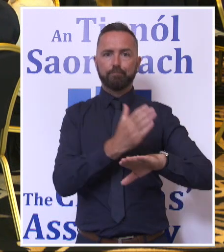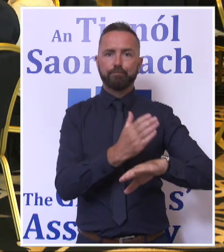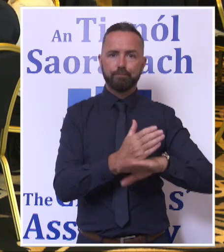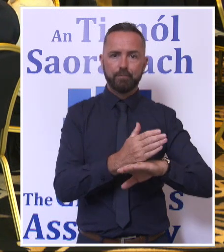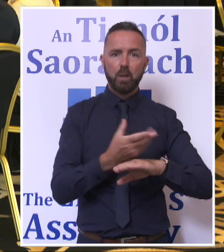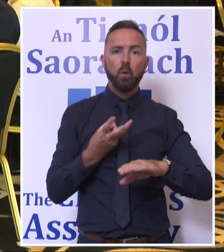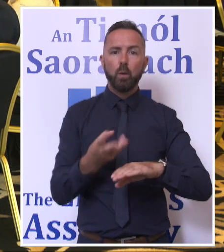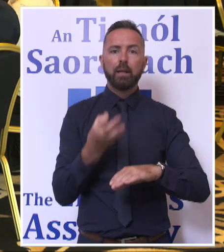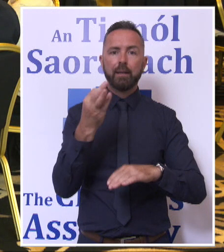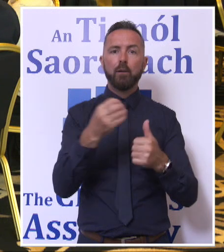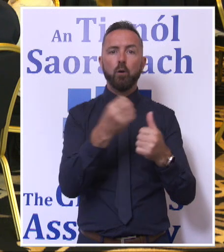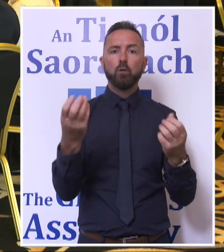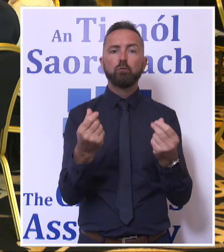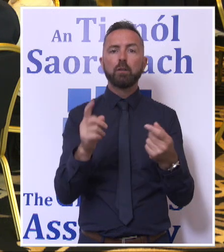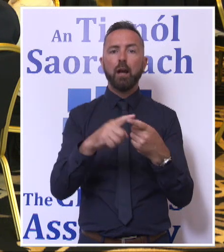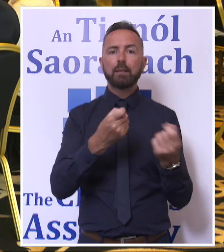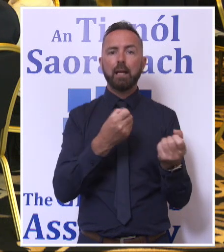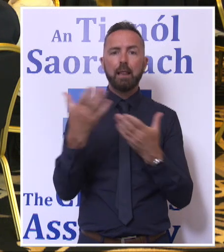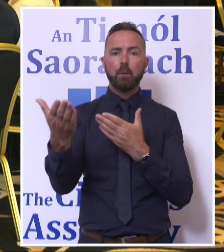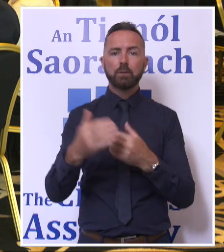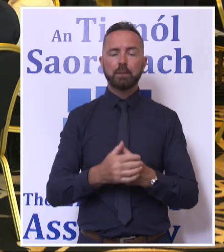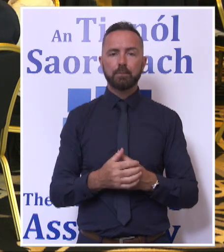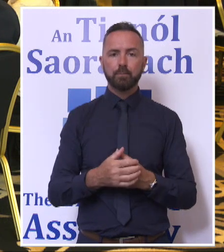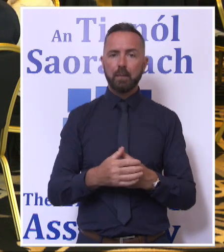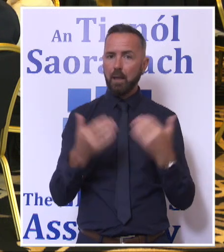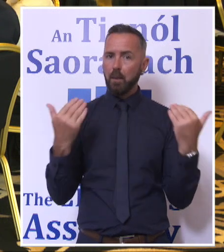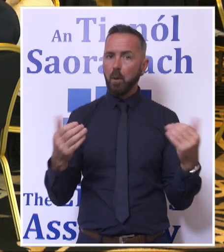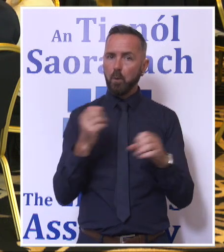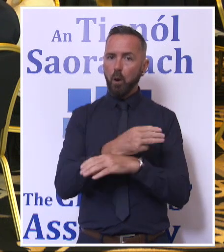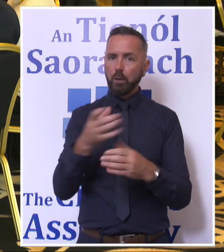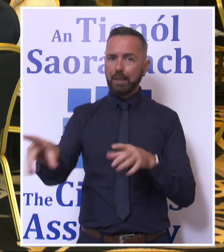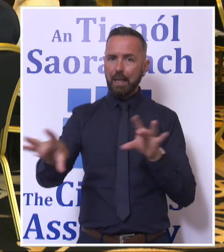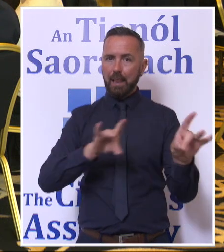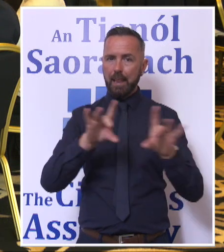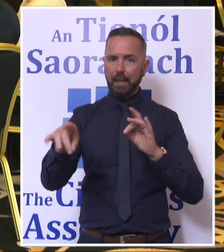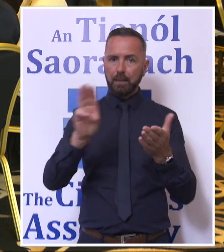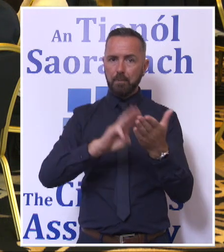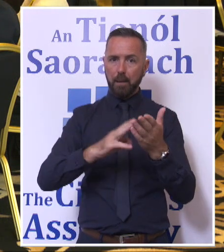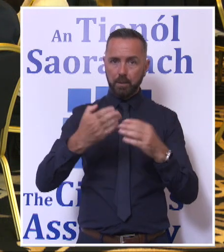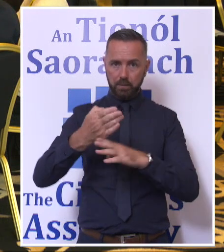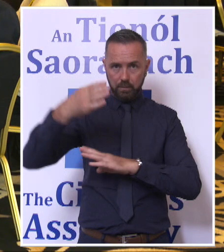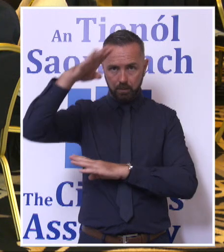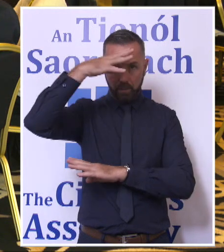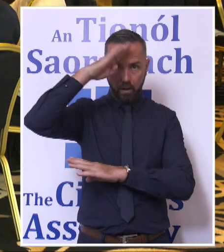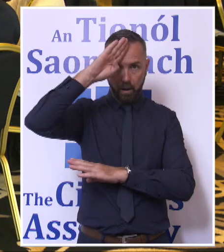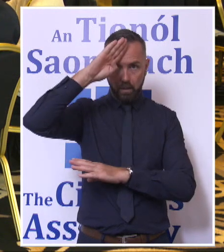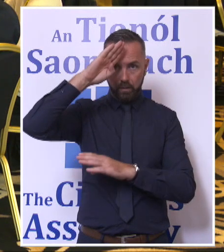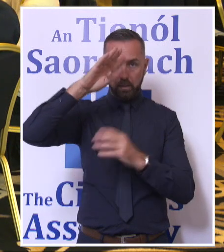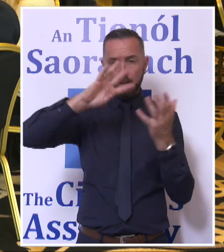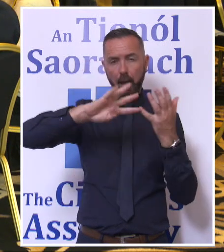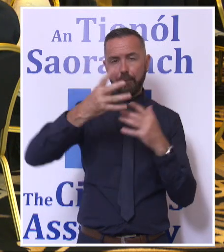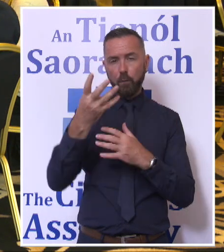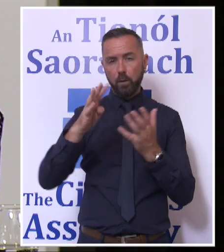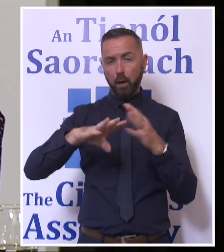and allowances. At present, all of the elected members across the board in Ireland, all 949 I think it